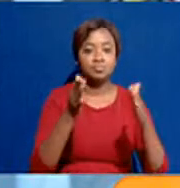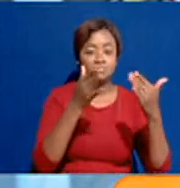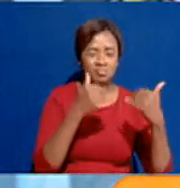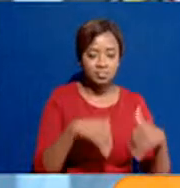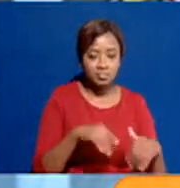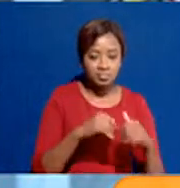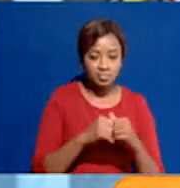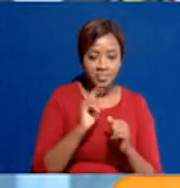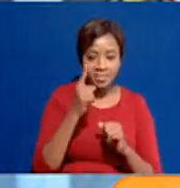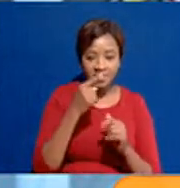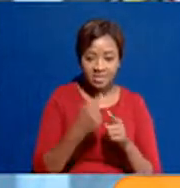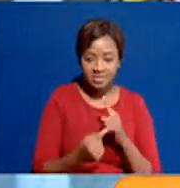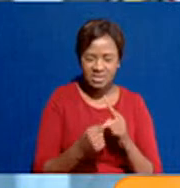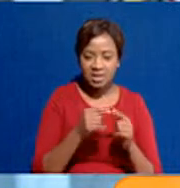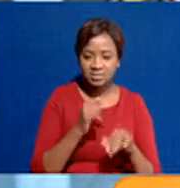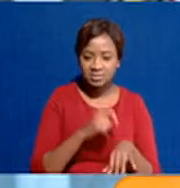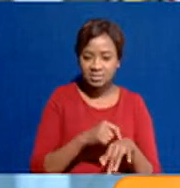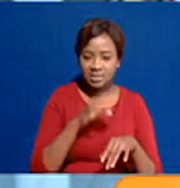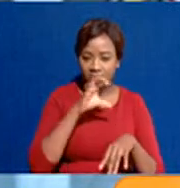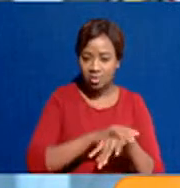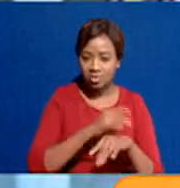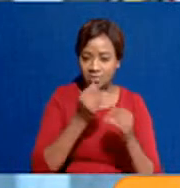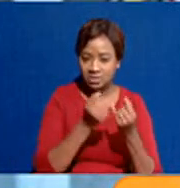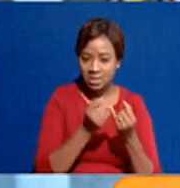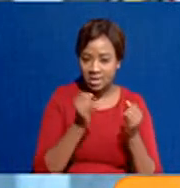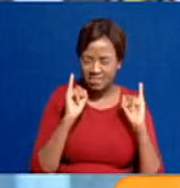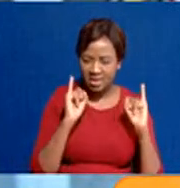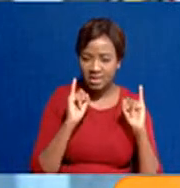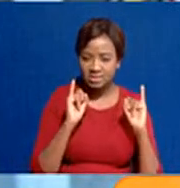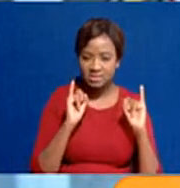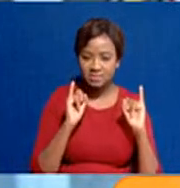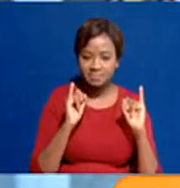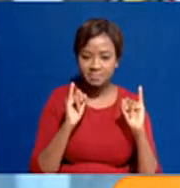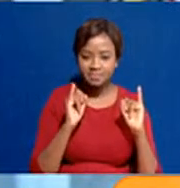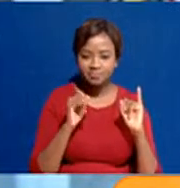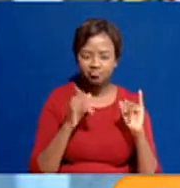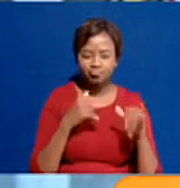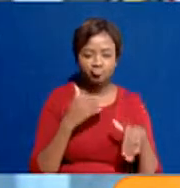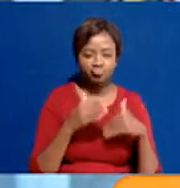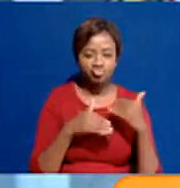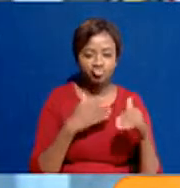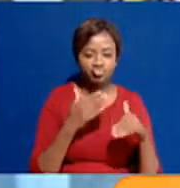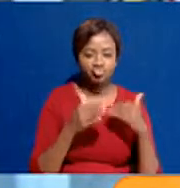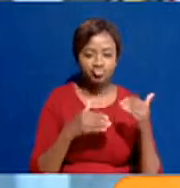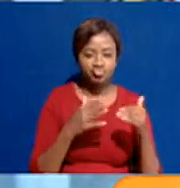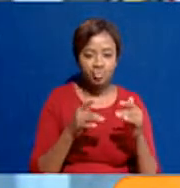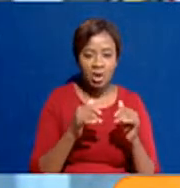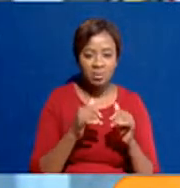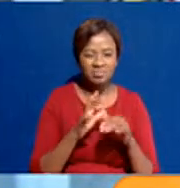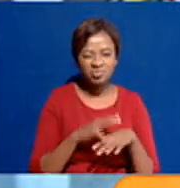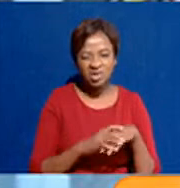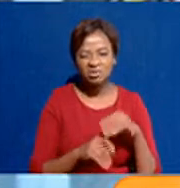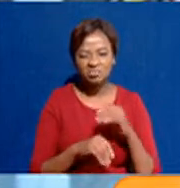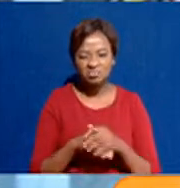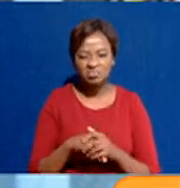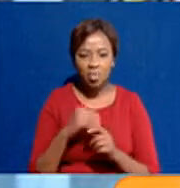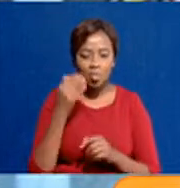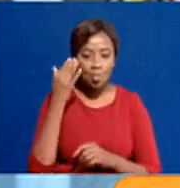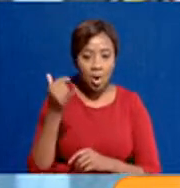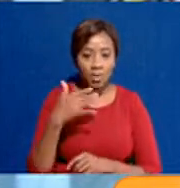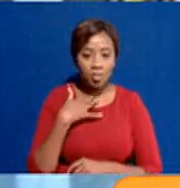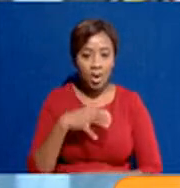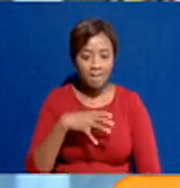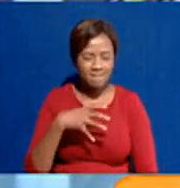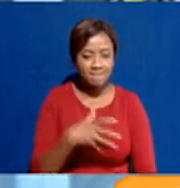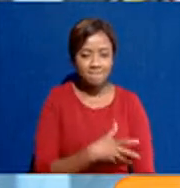within the first year of our independence, we got very uncomfortable with the whole arrangement because we want power to